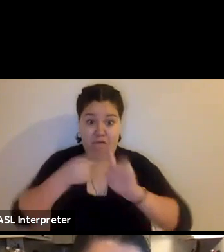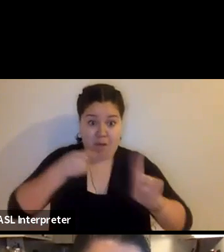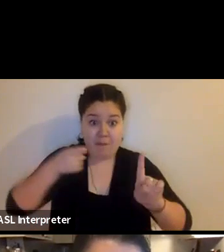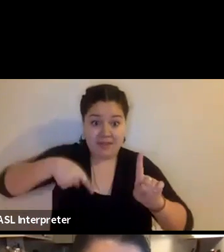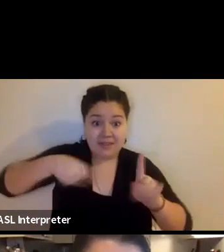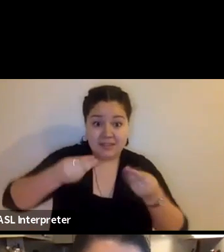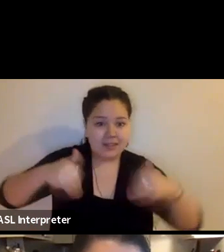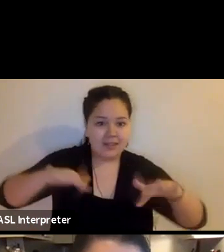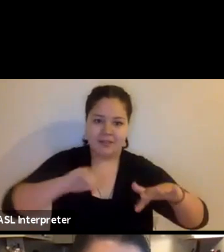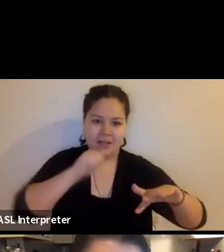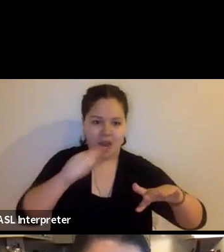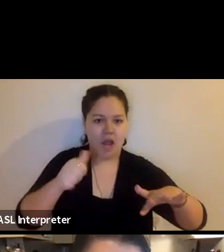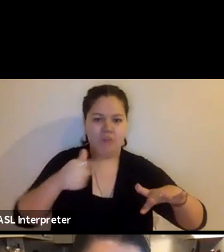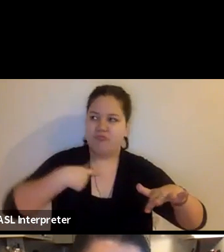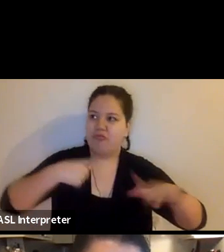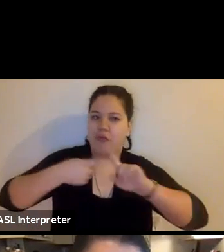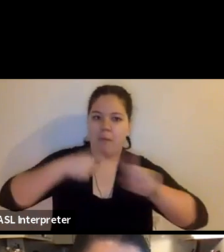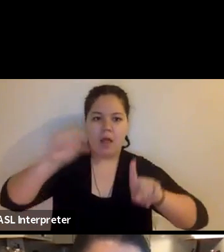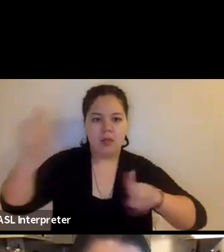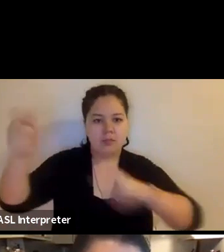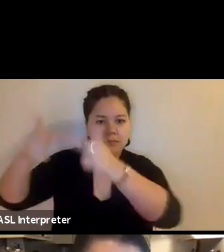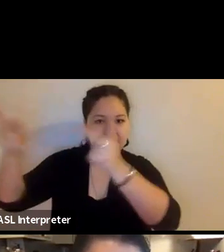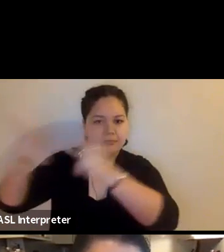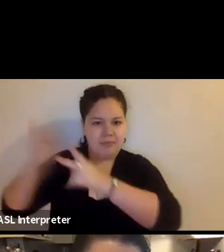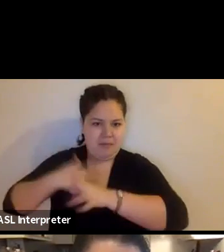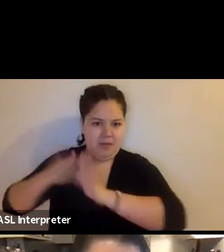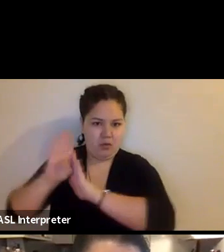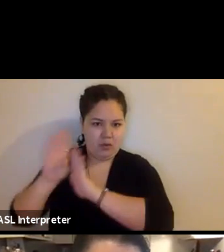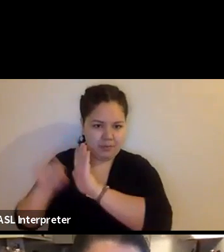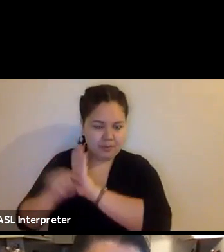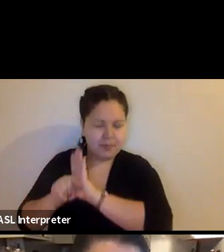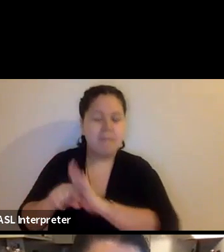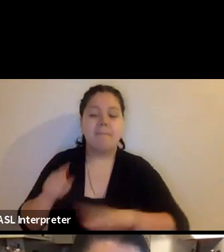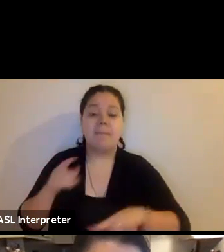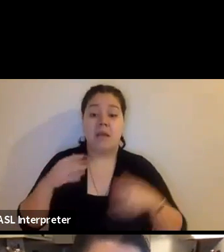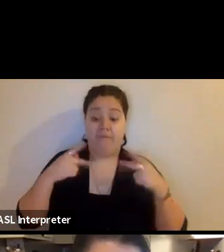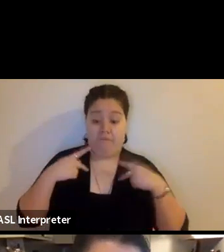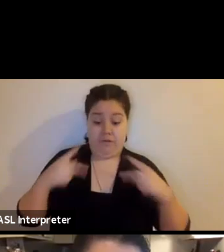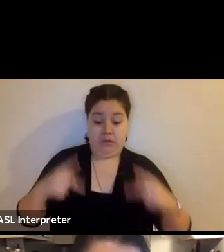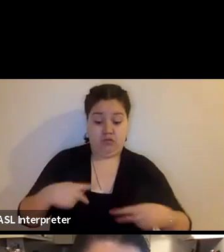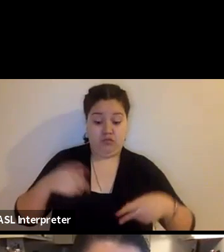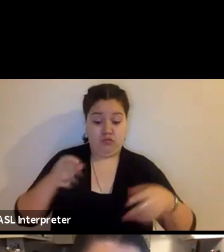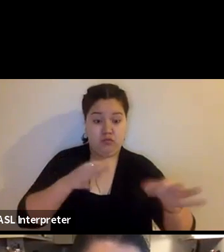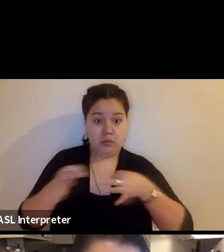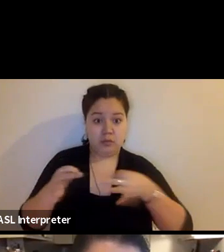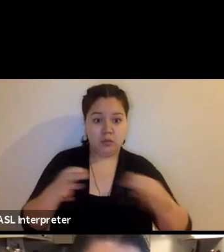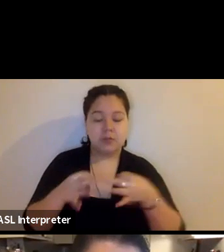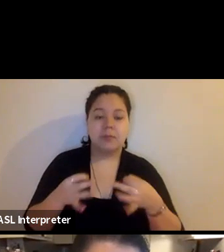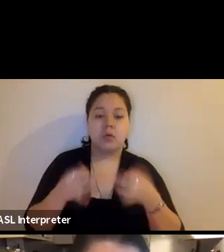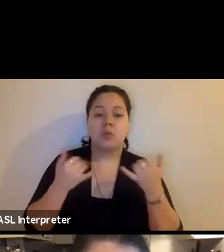My physical description is that I am currently in a,